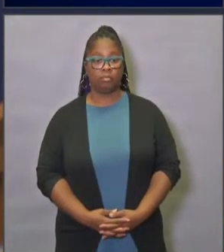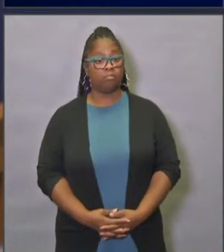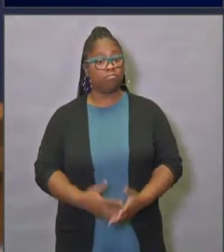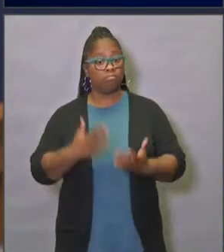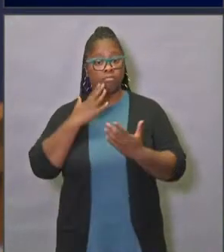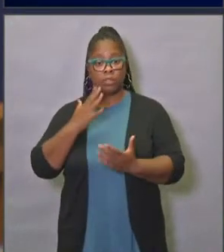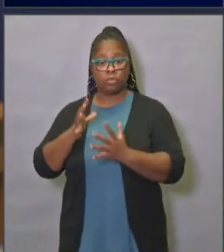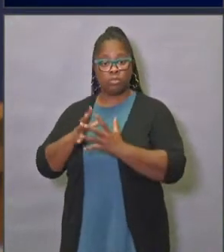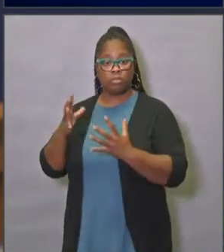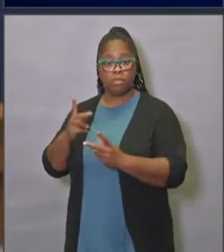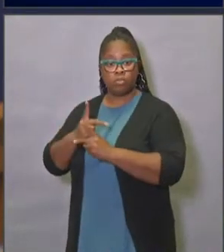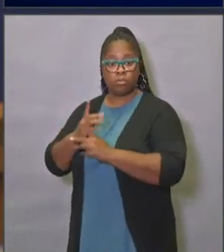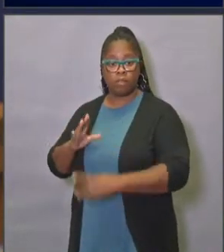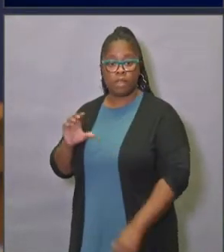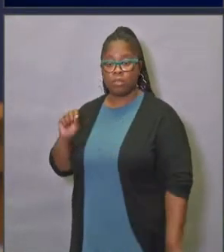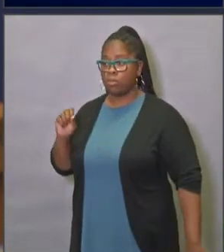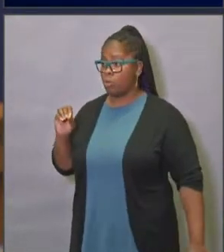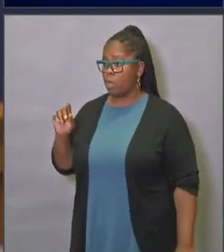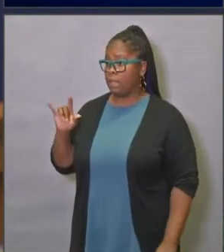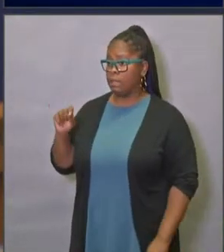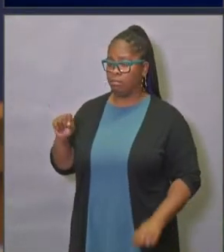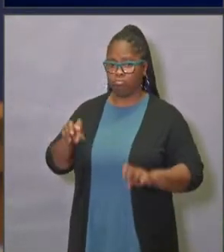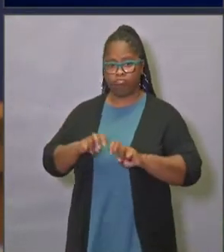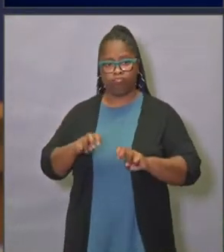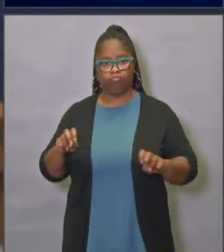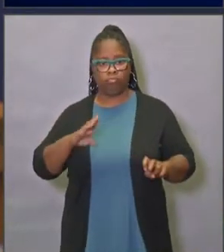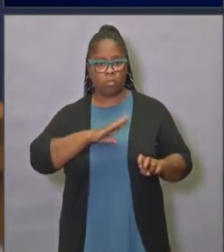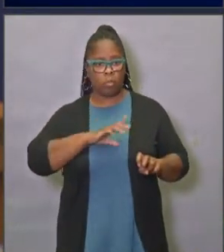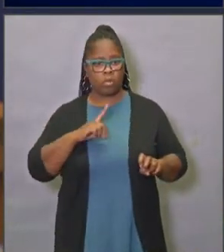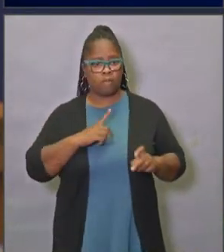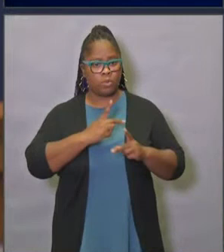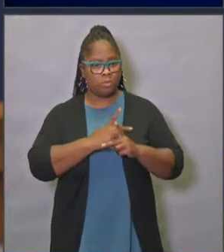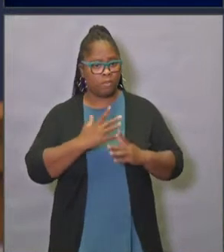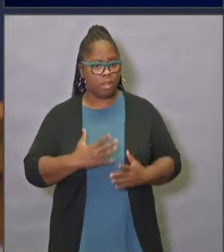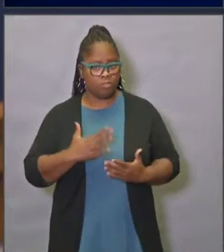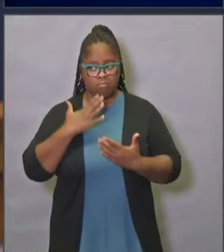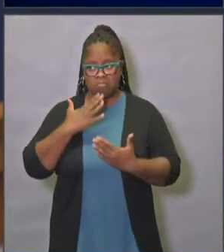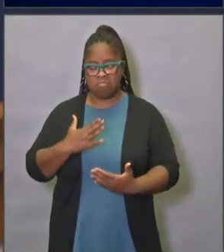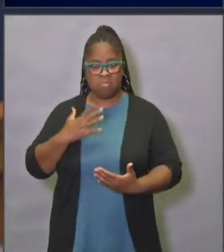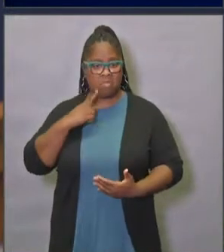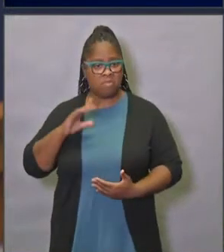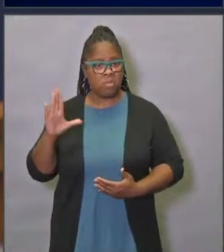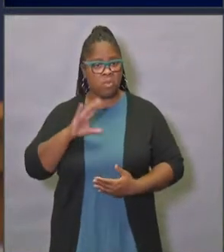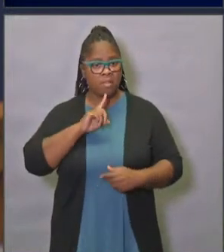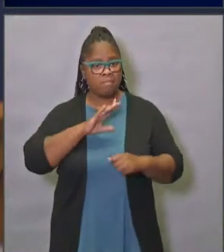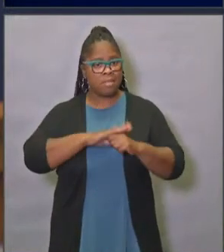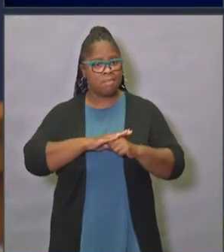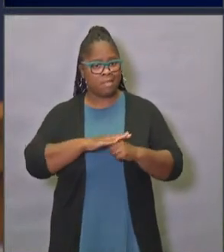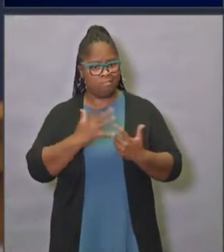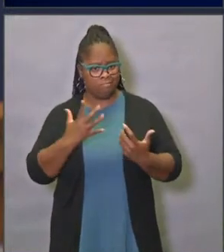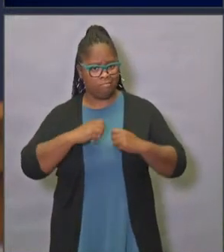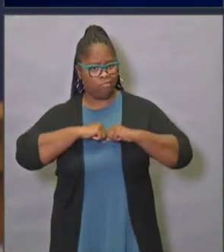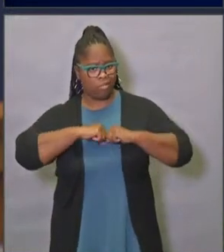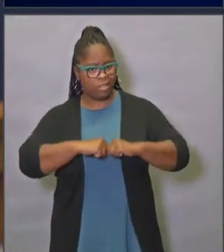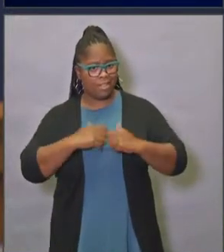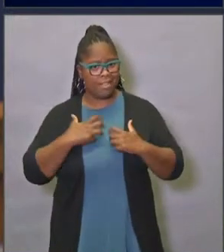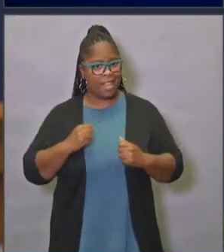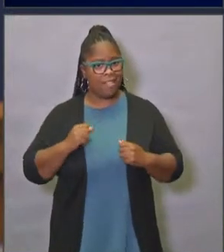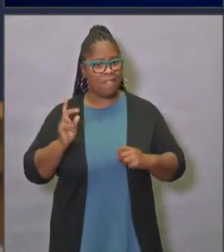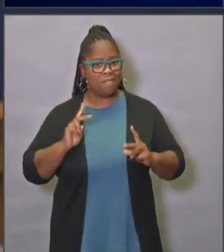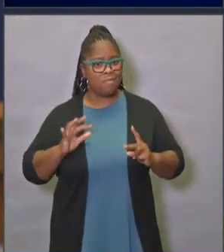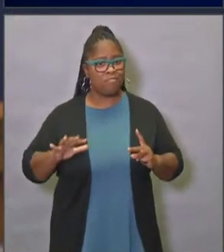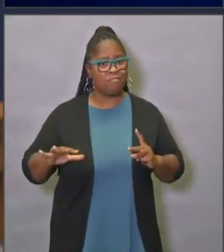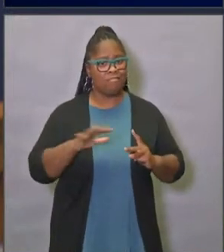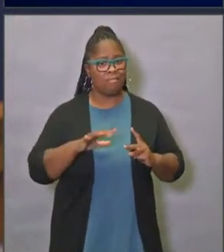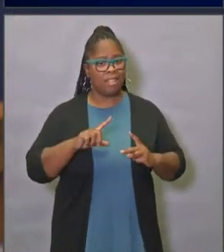Thank you so much, Supervisor Solis and the entire Board of Supervisors. Your commitment to protecting the health of all residents across